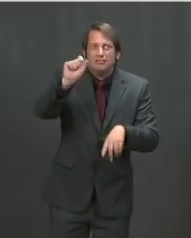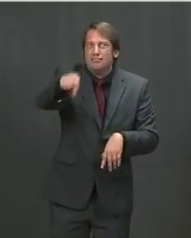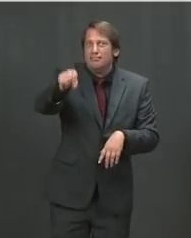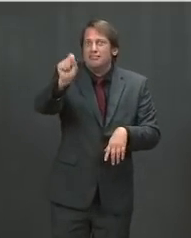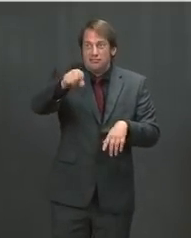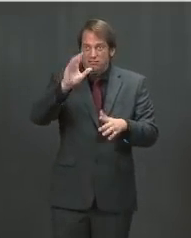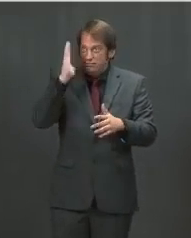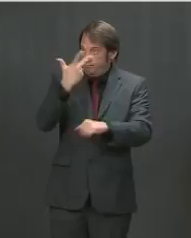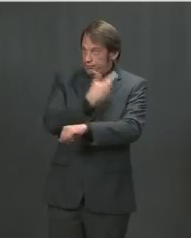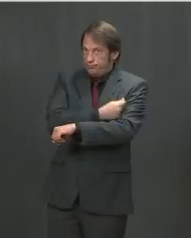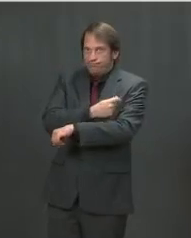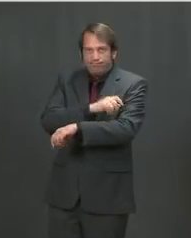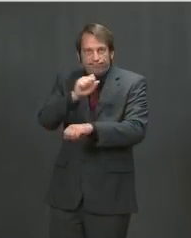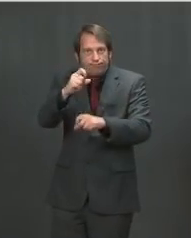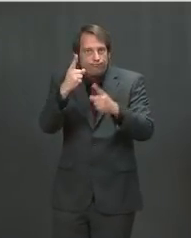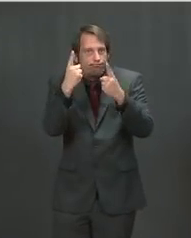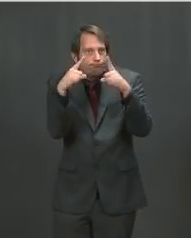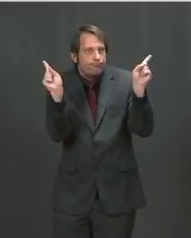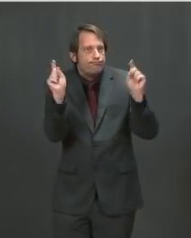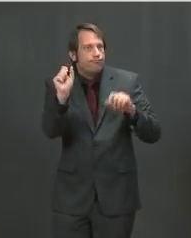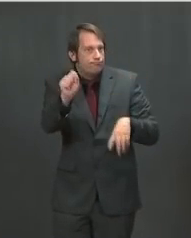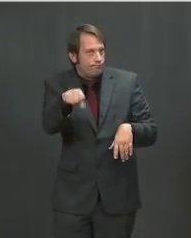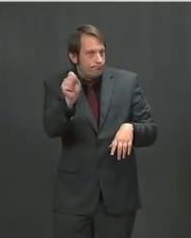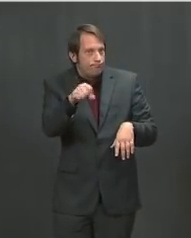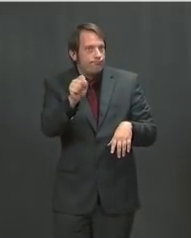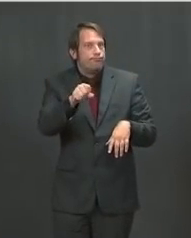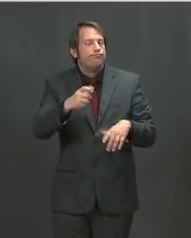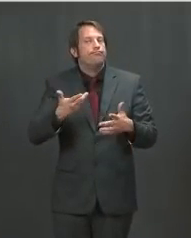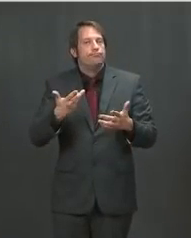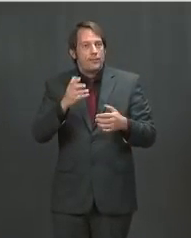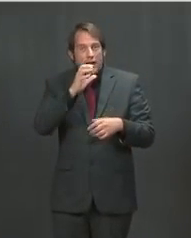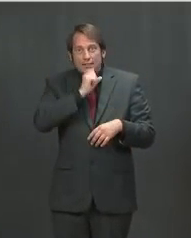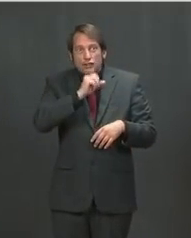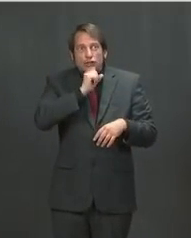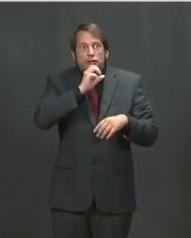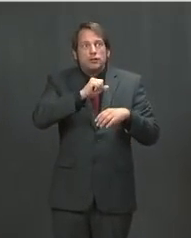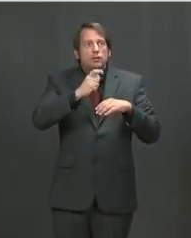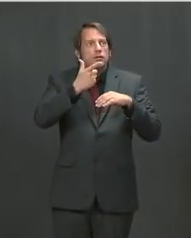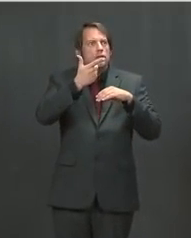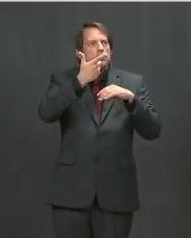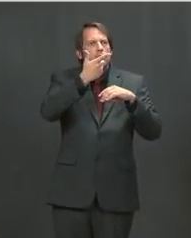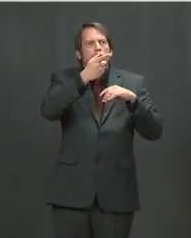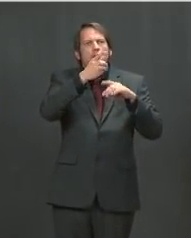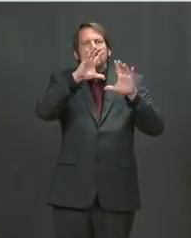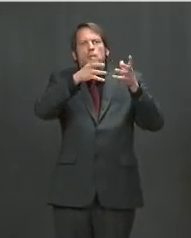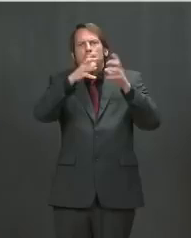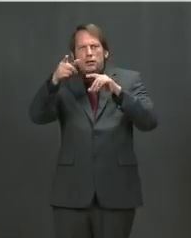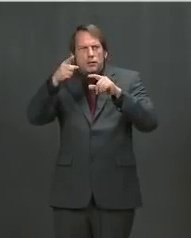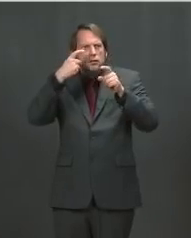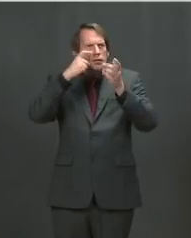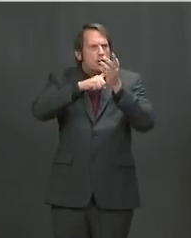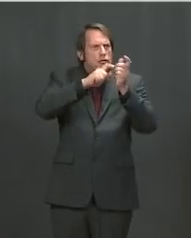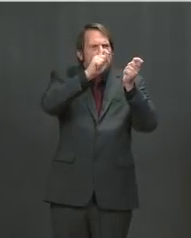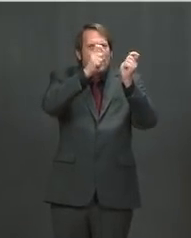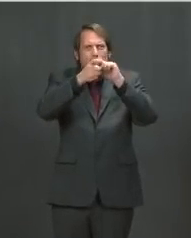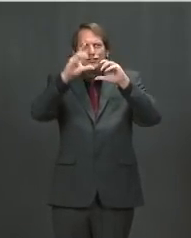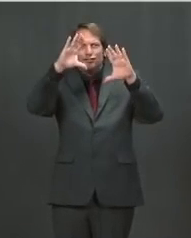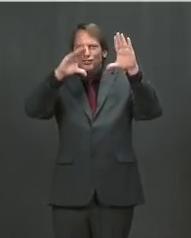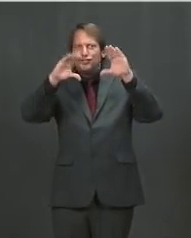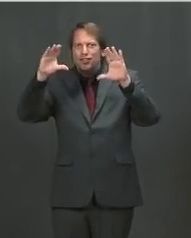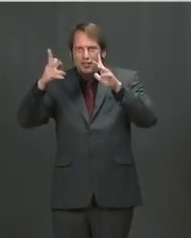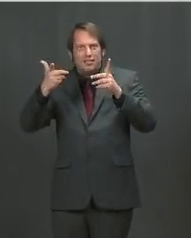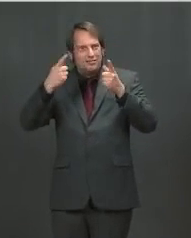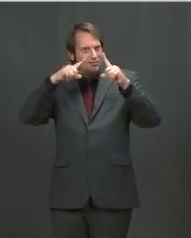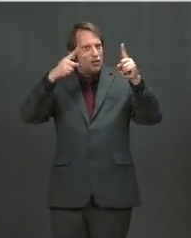seeing age demographics change. That hospitalizations are now not happening as